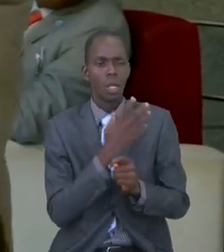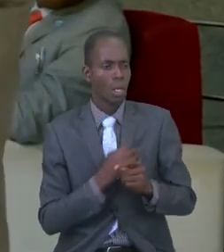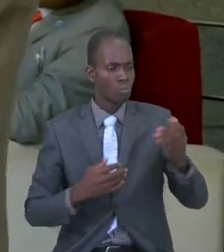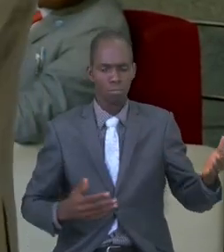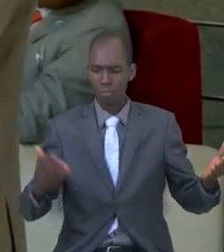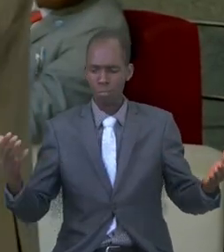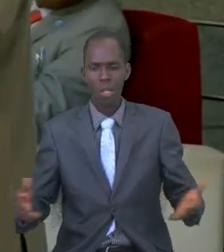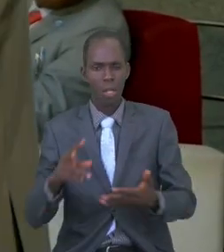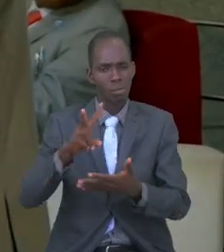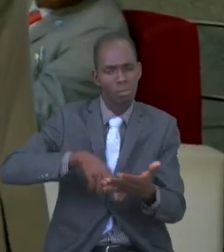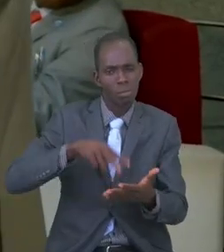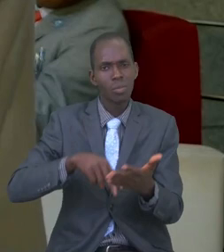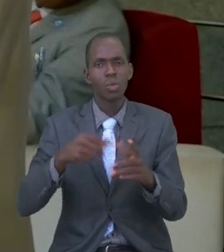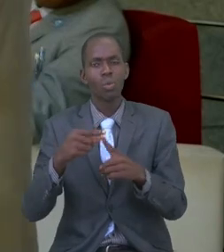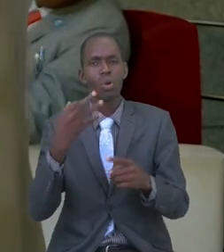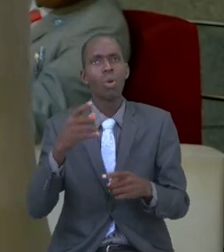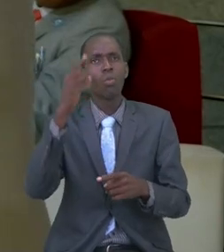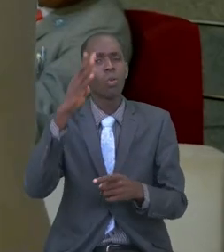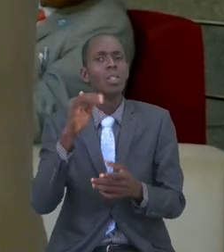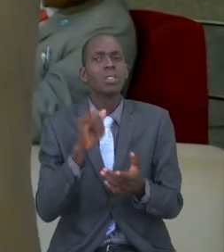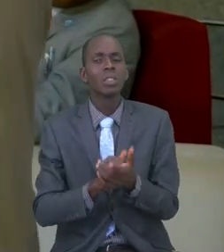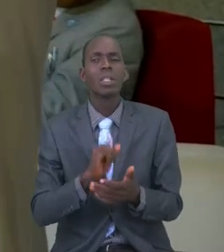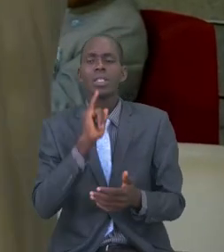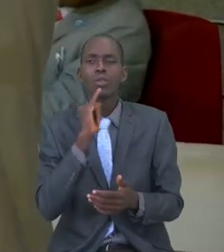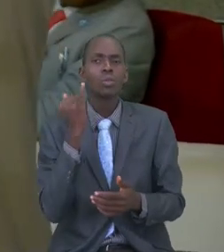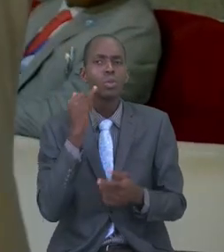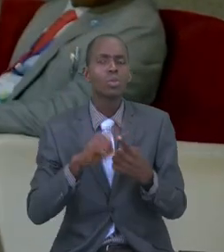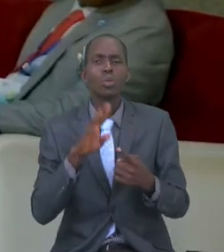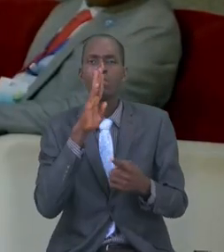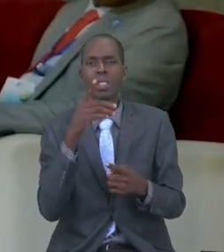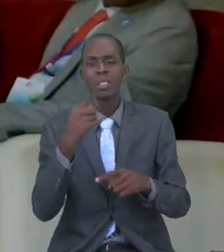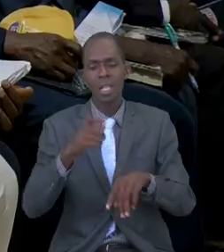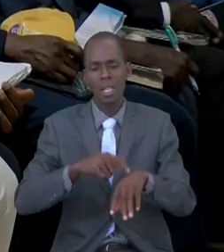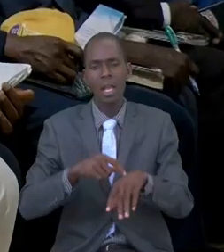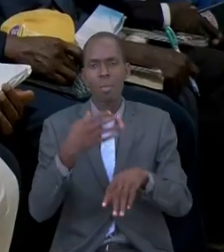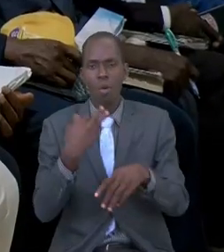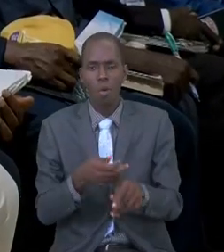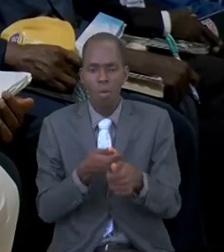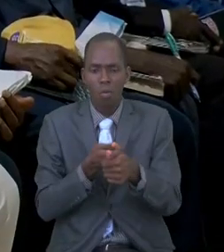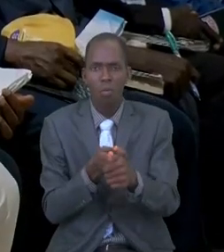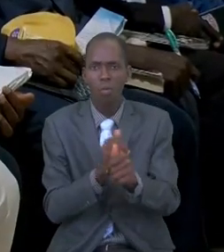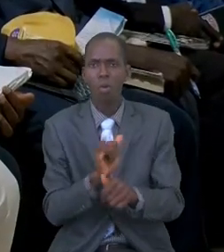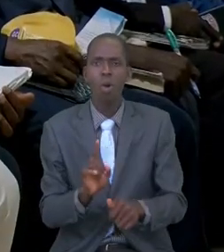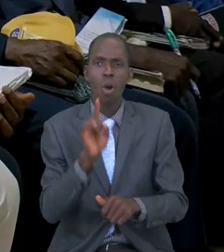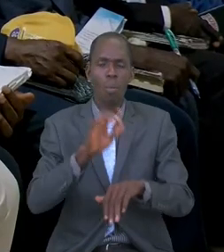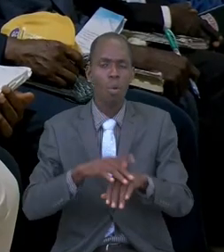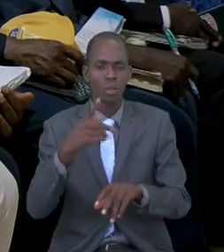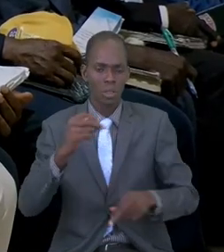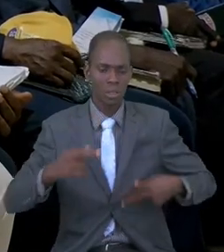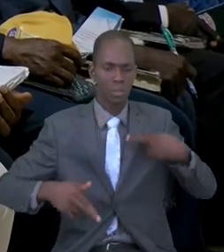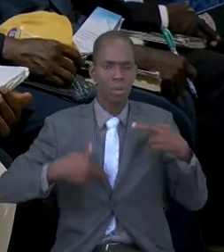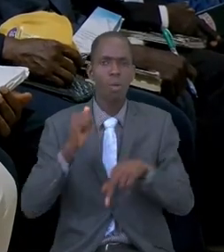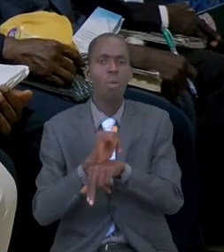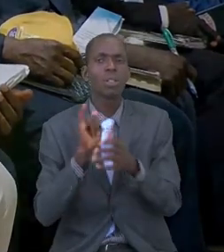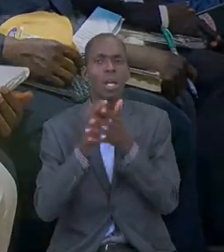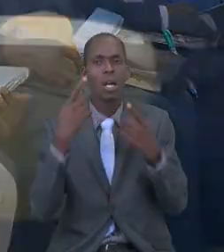them. They should have been the time of follow-up on the revival. The people had said, the Lord, he is